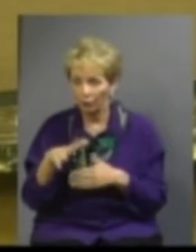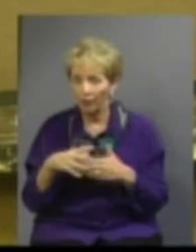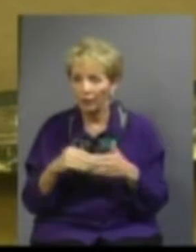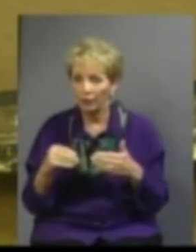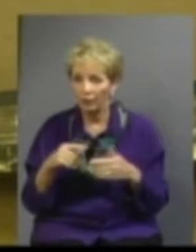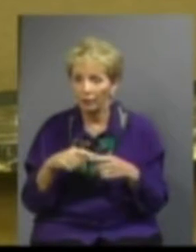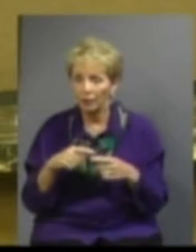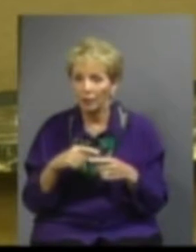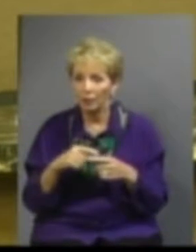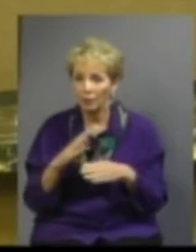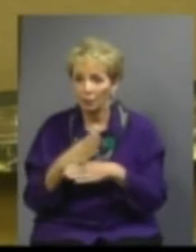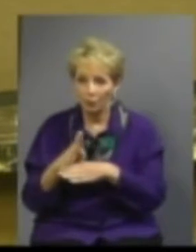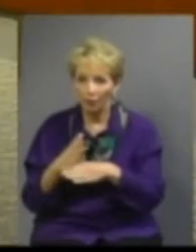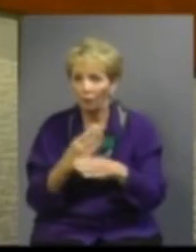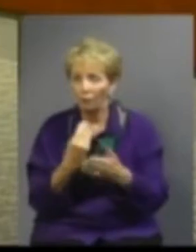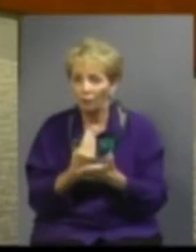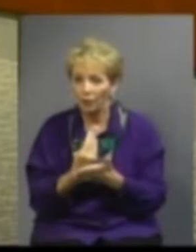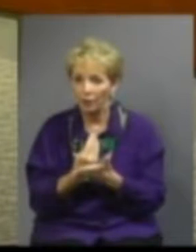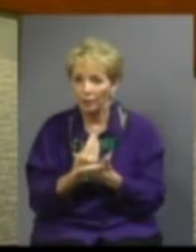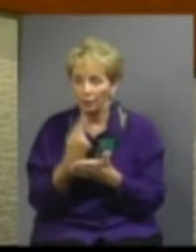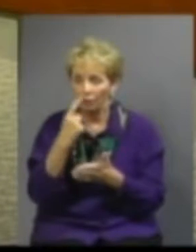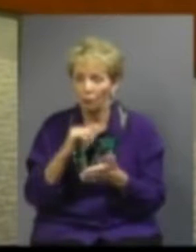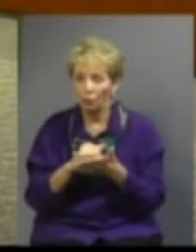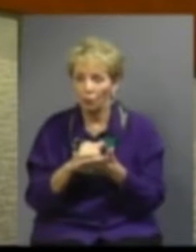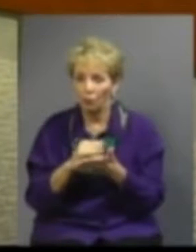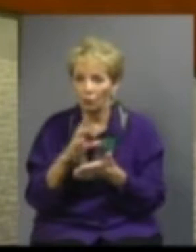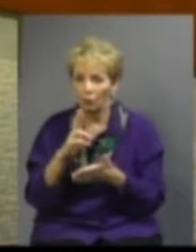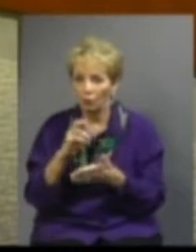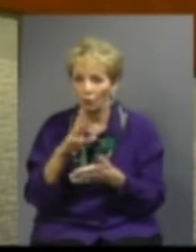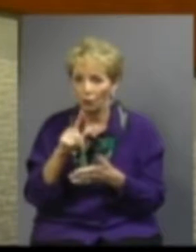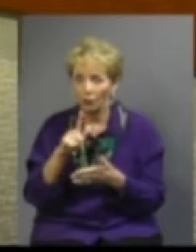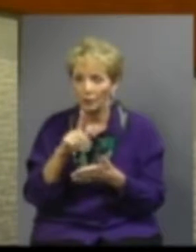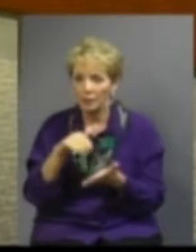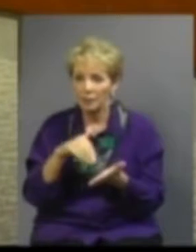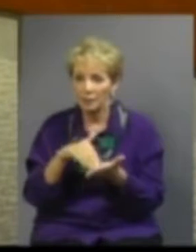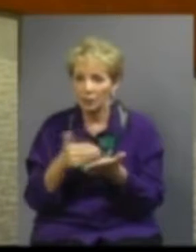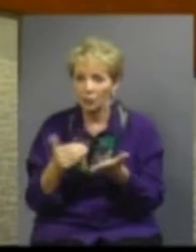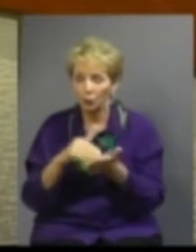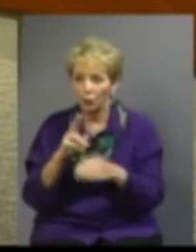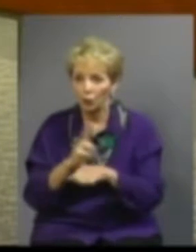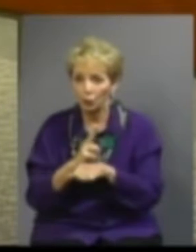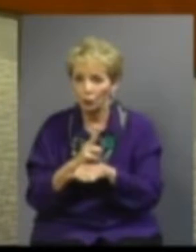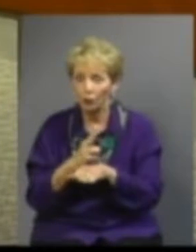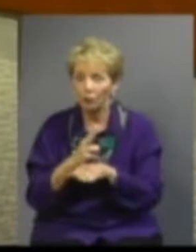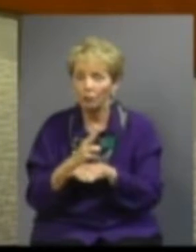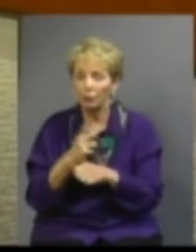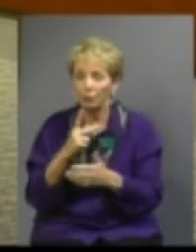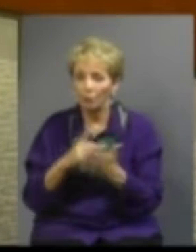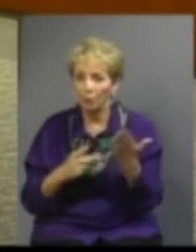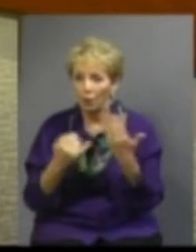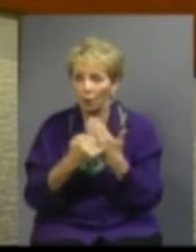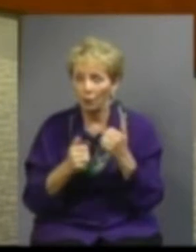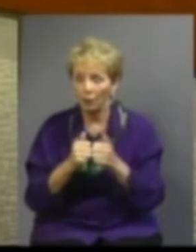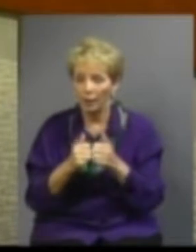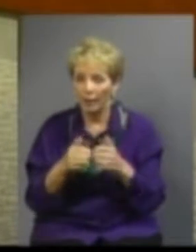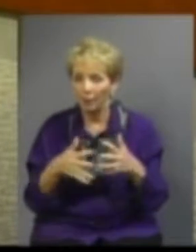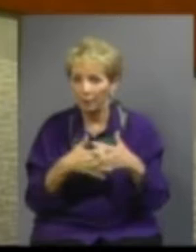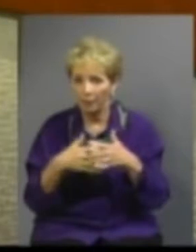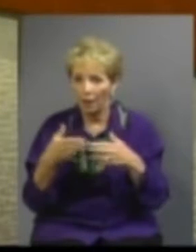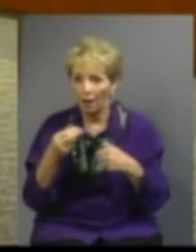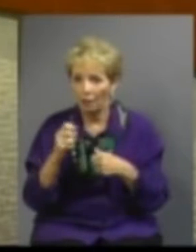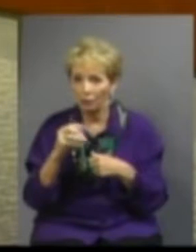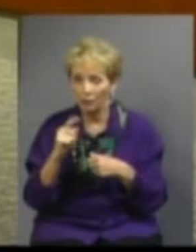$223,125 to appropriate funds for a rural center building reuse grant project with American